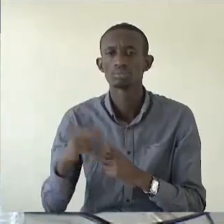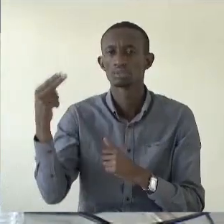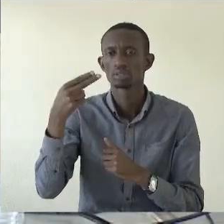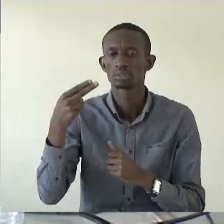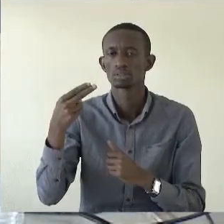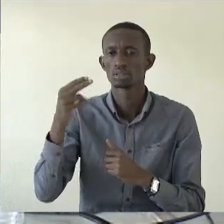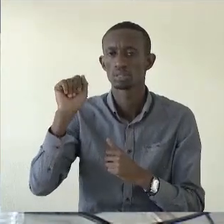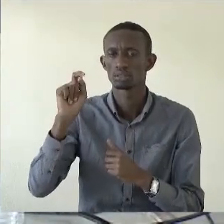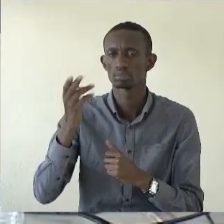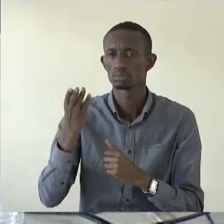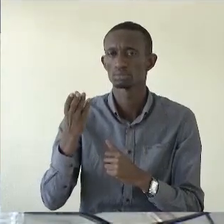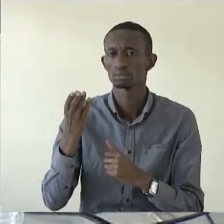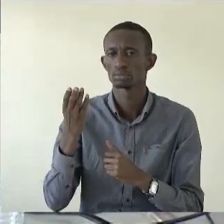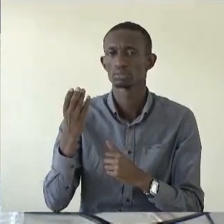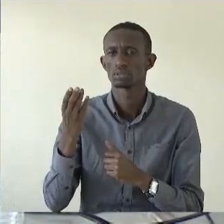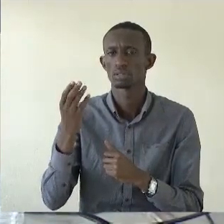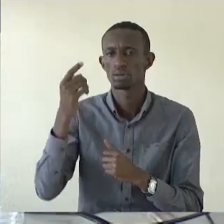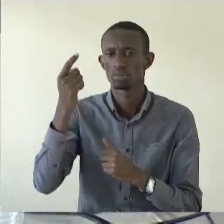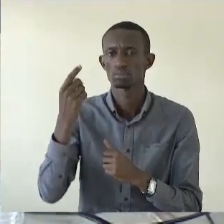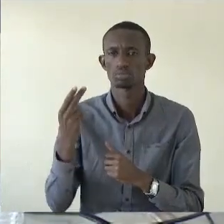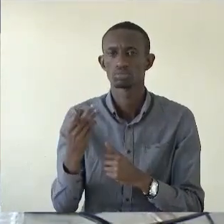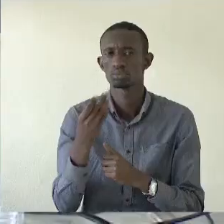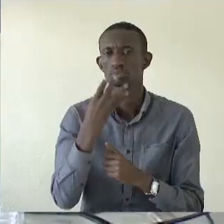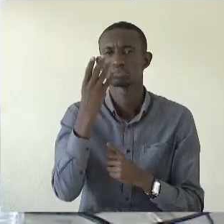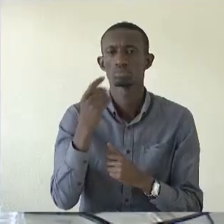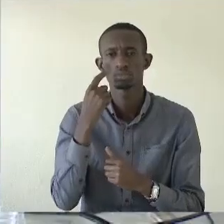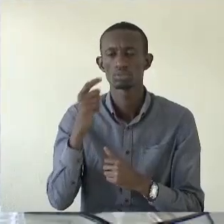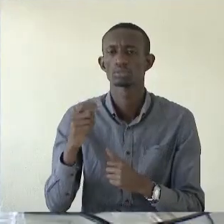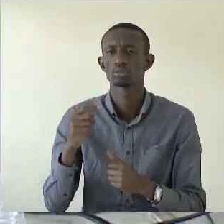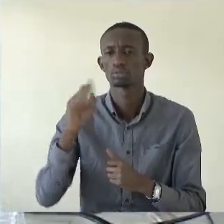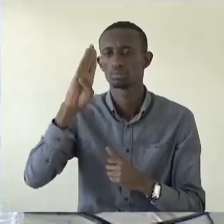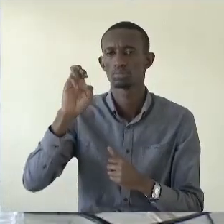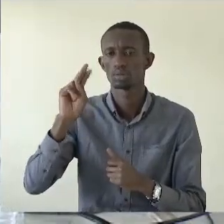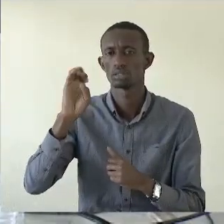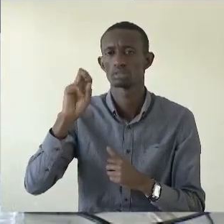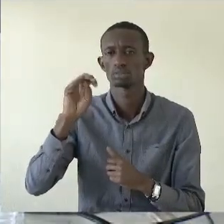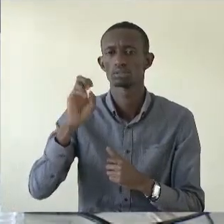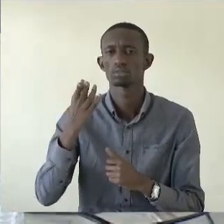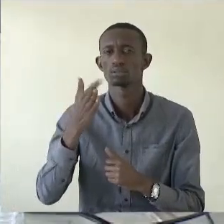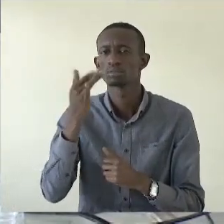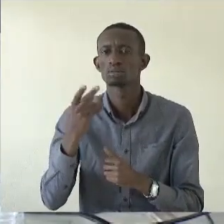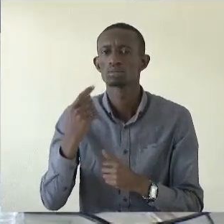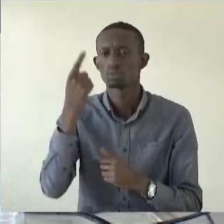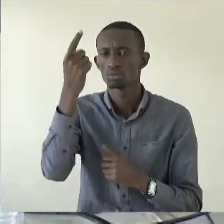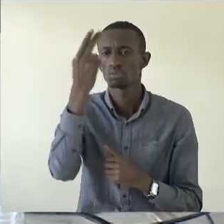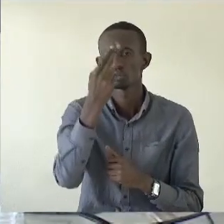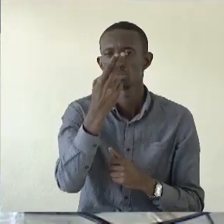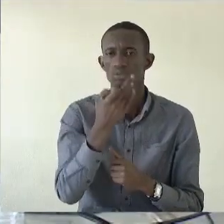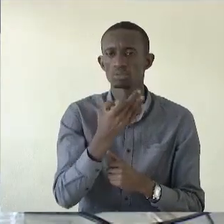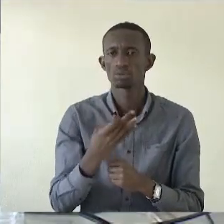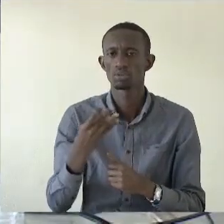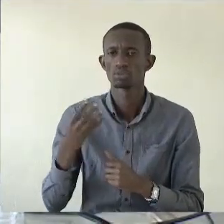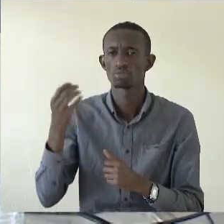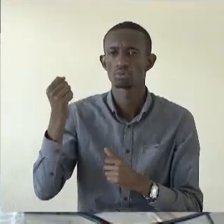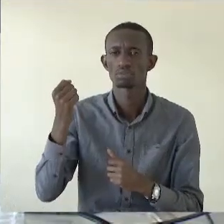here for the benzene. And then how many are they? 1, 2, 3, 4, 5.